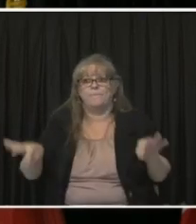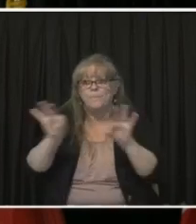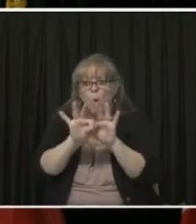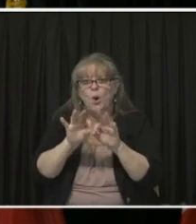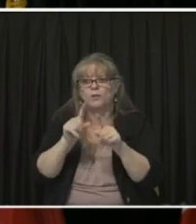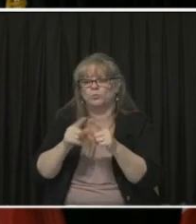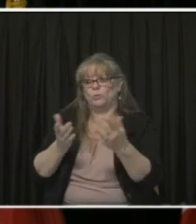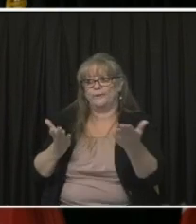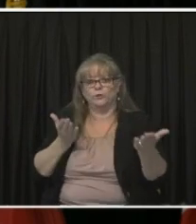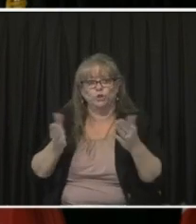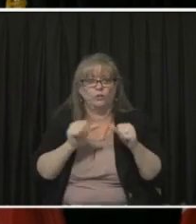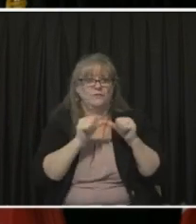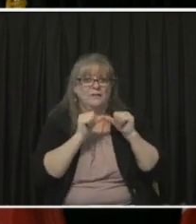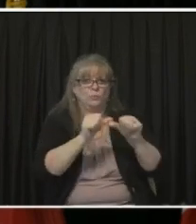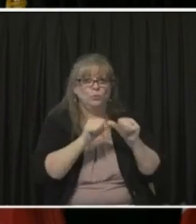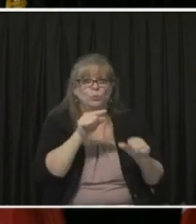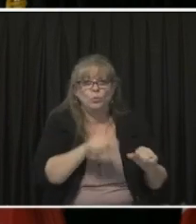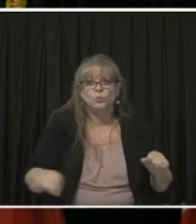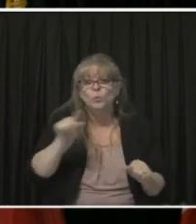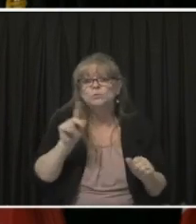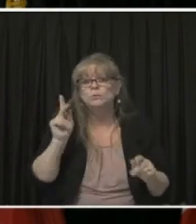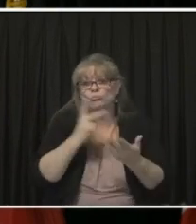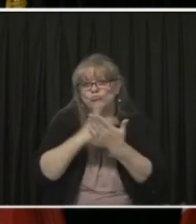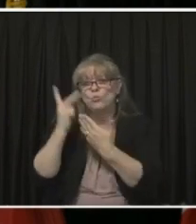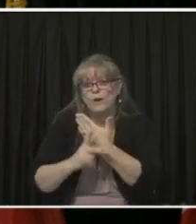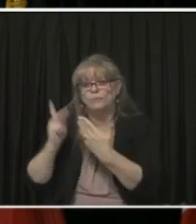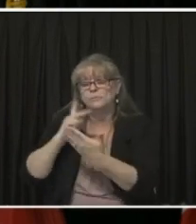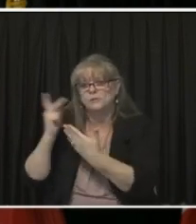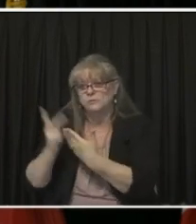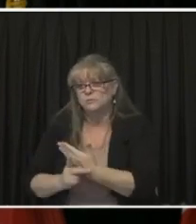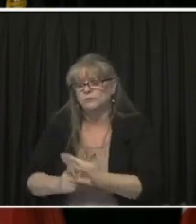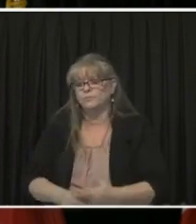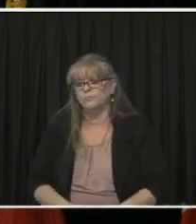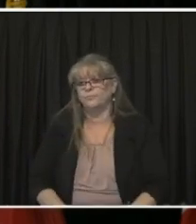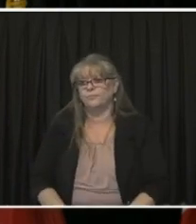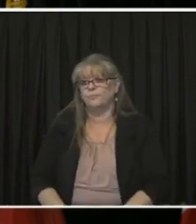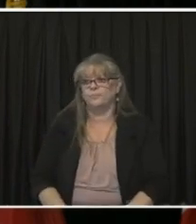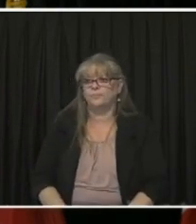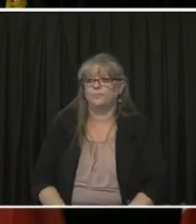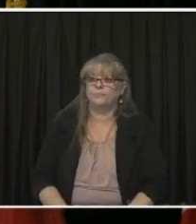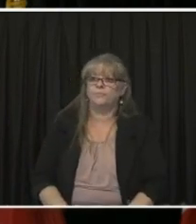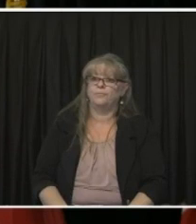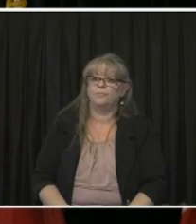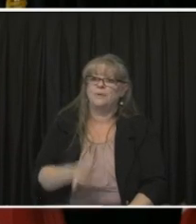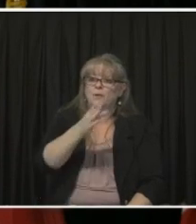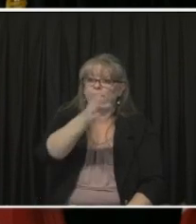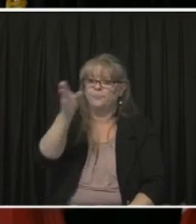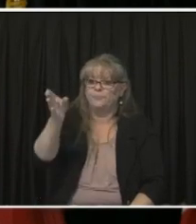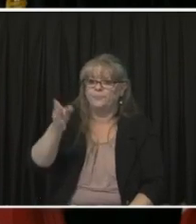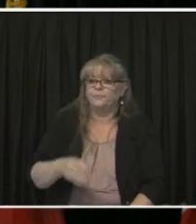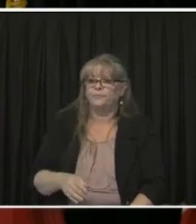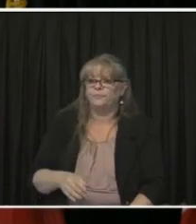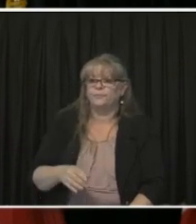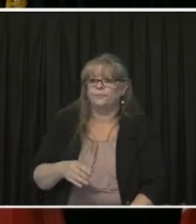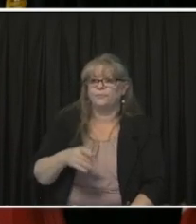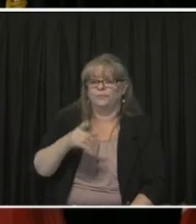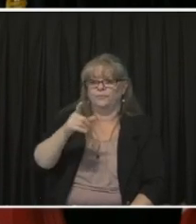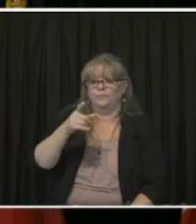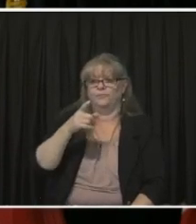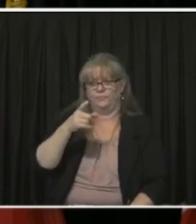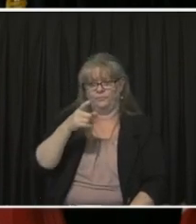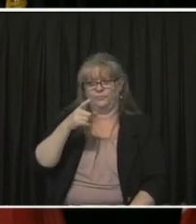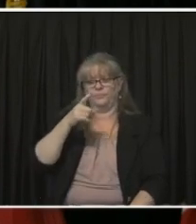continue. Governor, you said that in a recession, it's not the right time to raise taxes, but as you probably know, there's a ballot